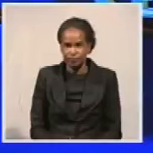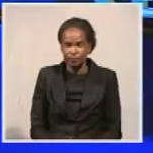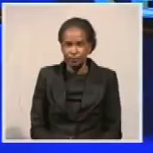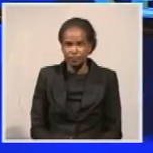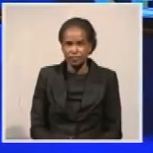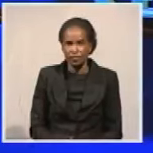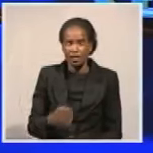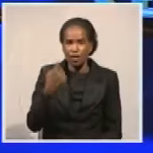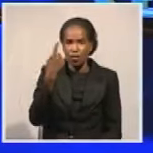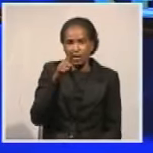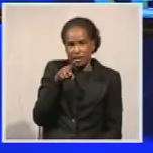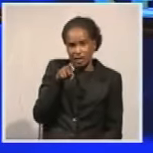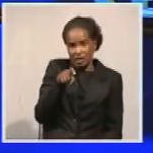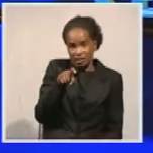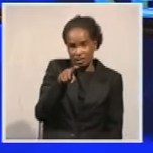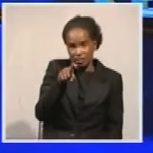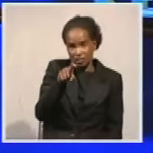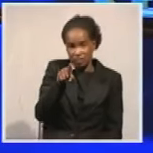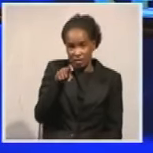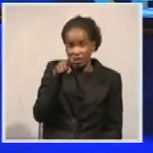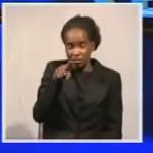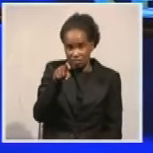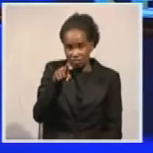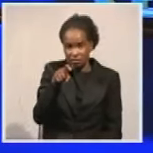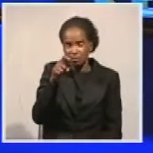the Ondonga traditional authorities.